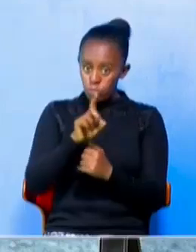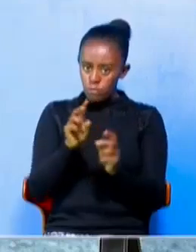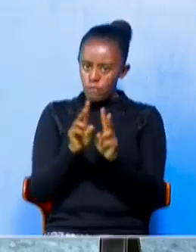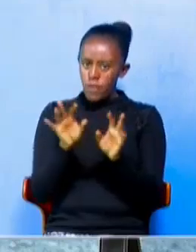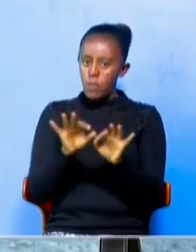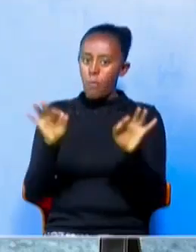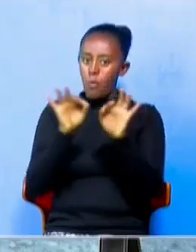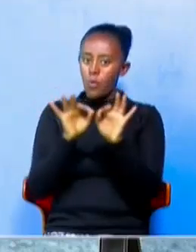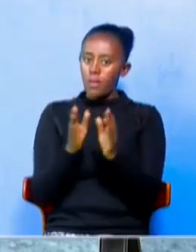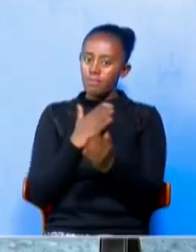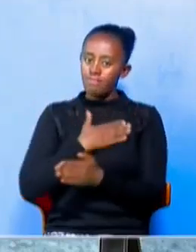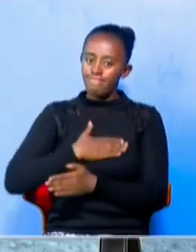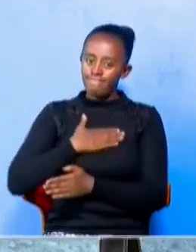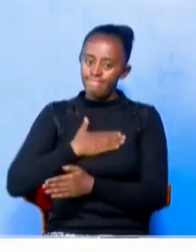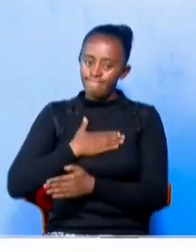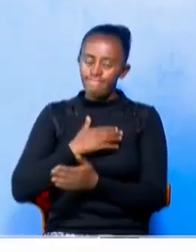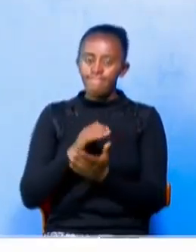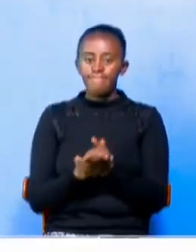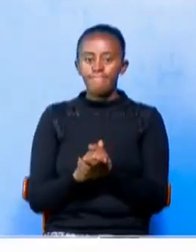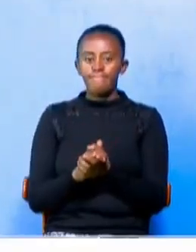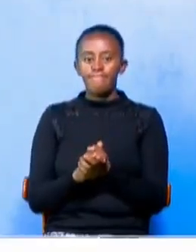please. Good.